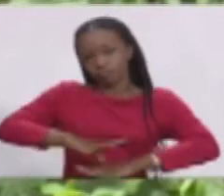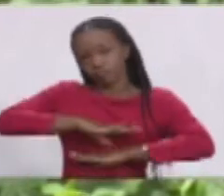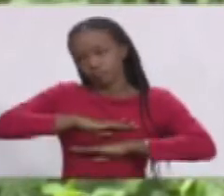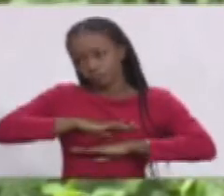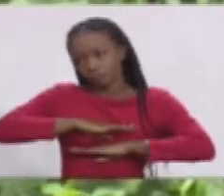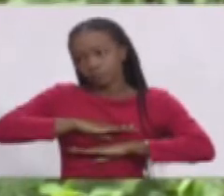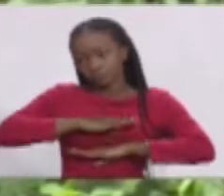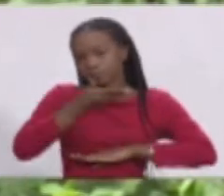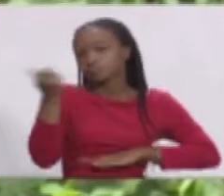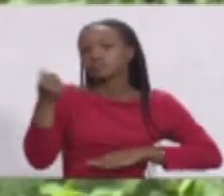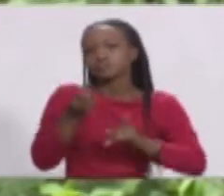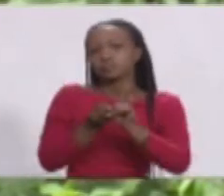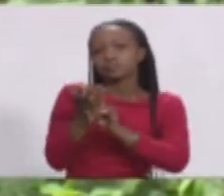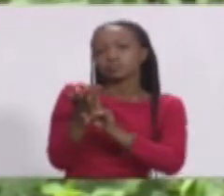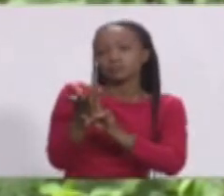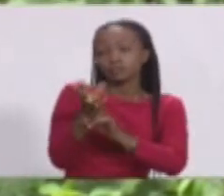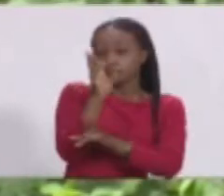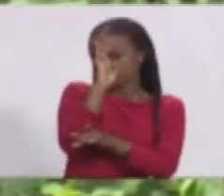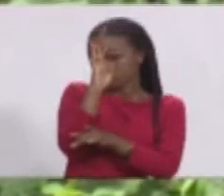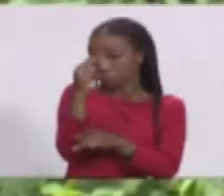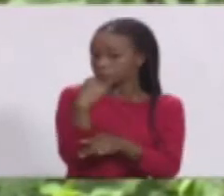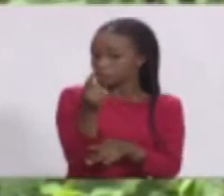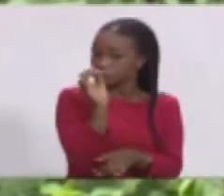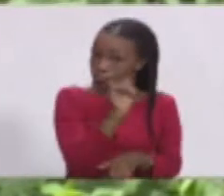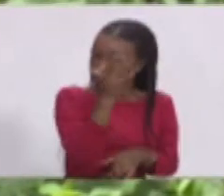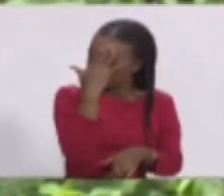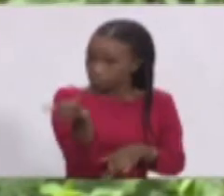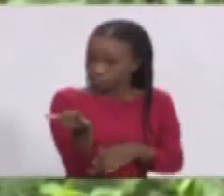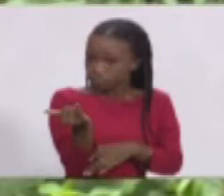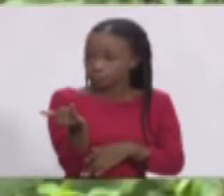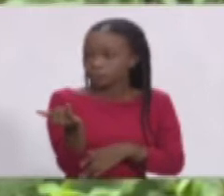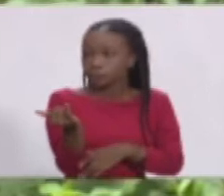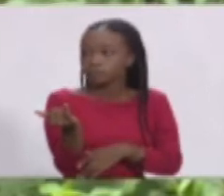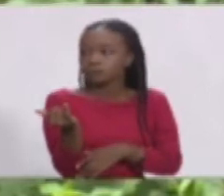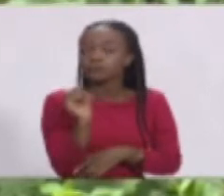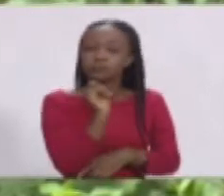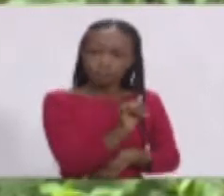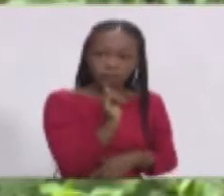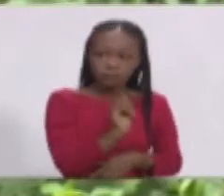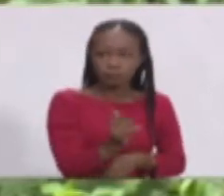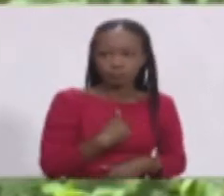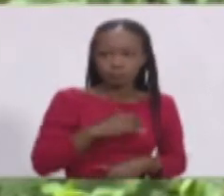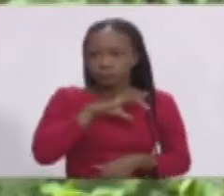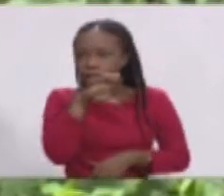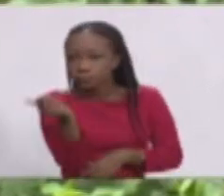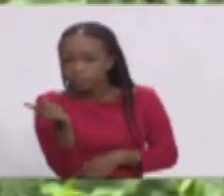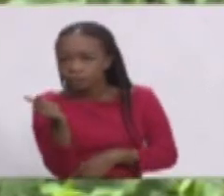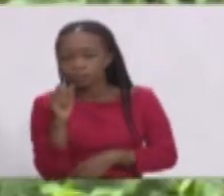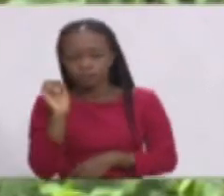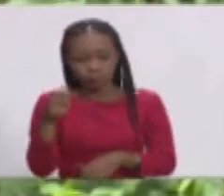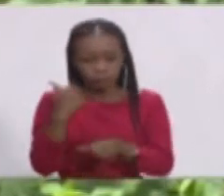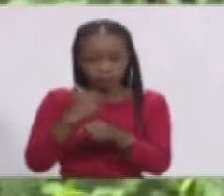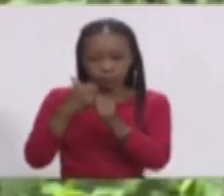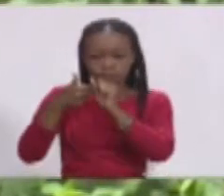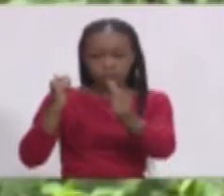public front. Okay. And the reason I say that is because lockdown has other implications that could work